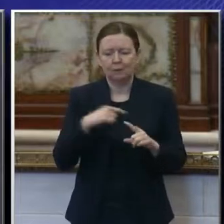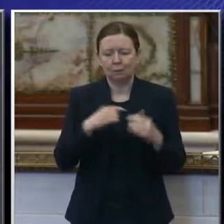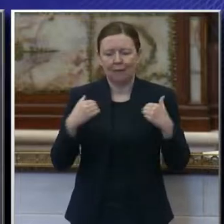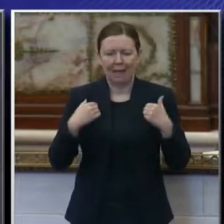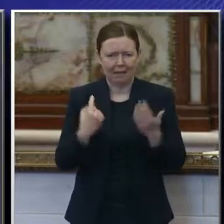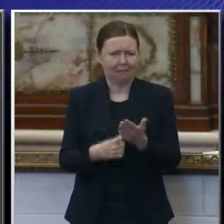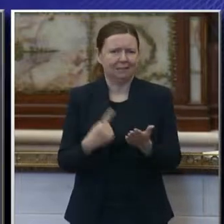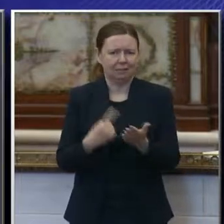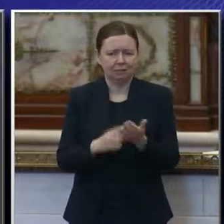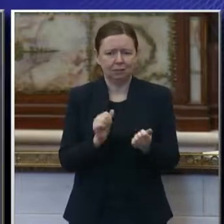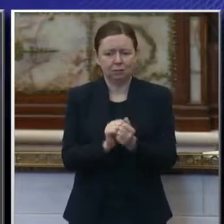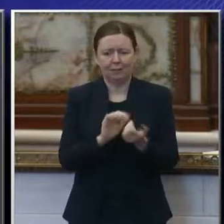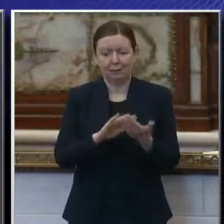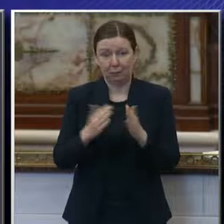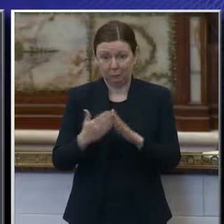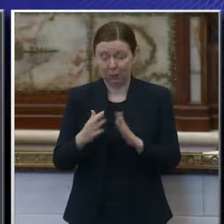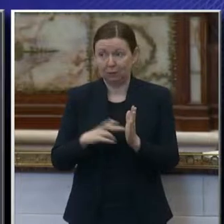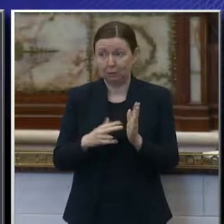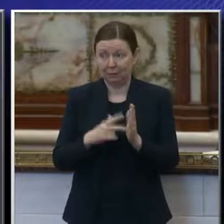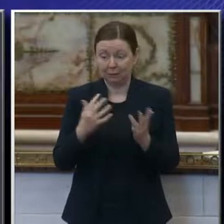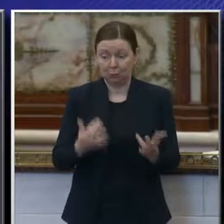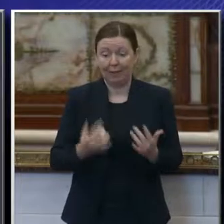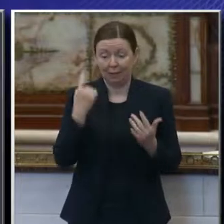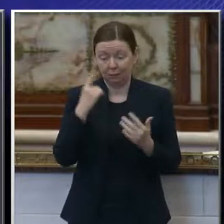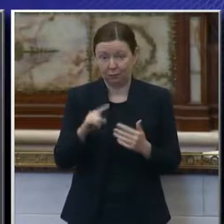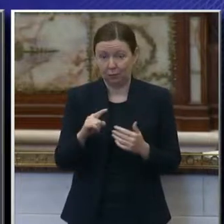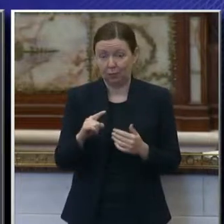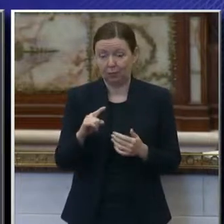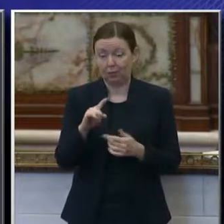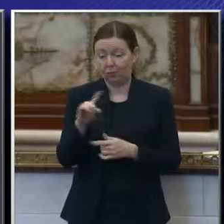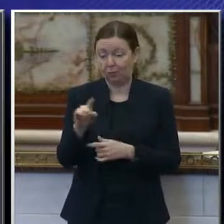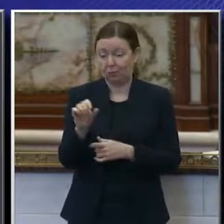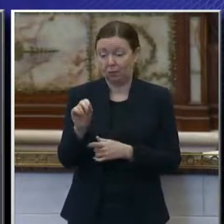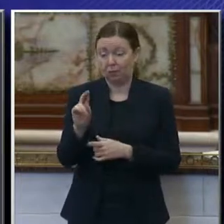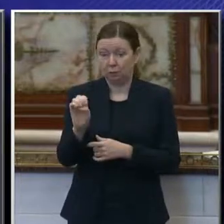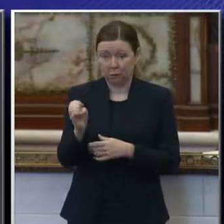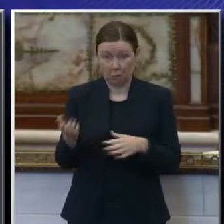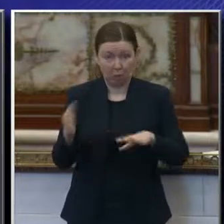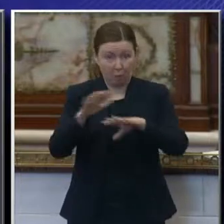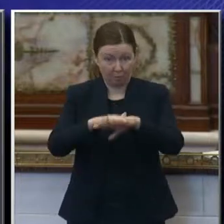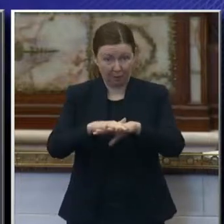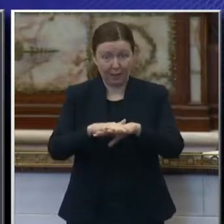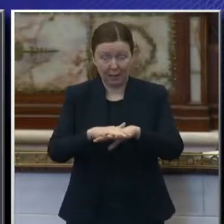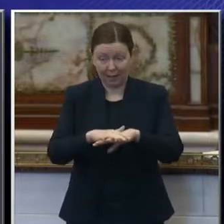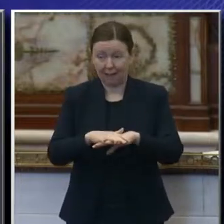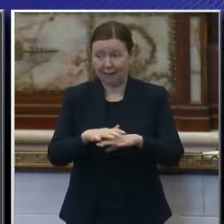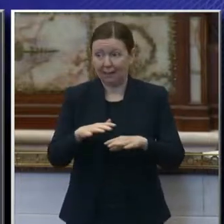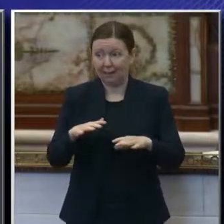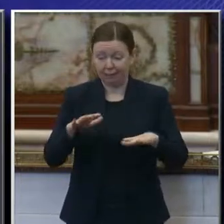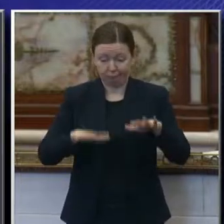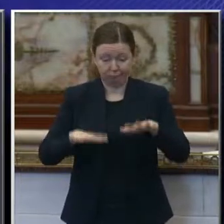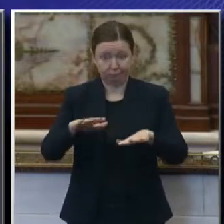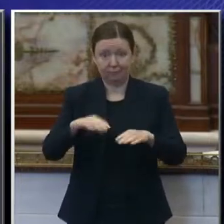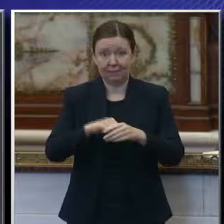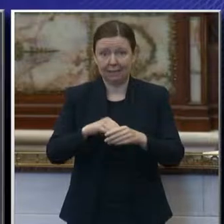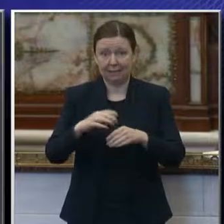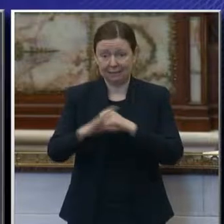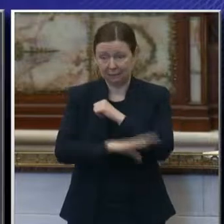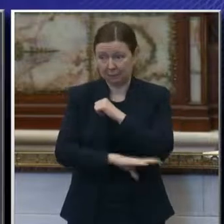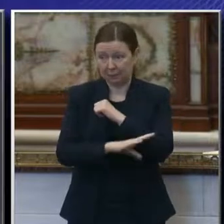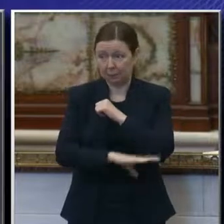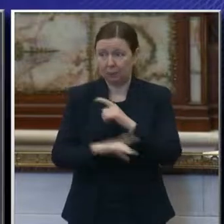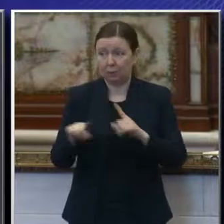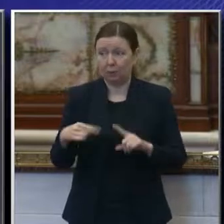these discussions? So we're going to wait for a zoning overlay in September when